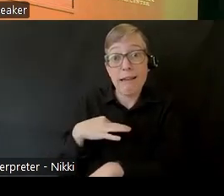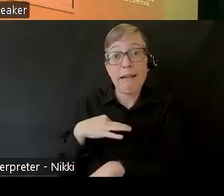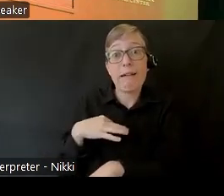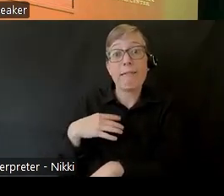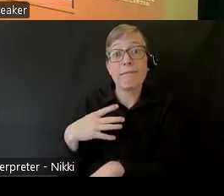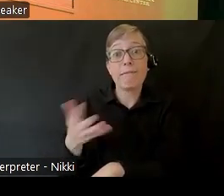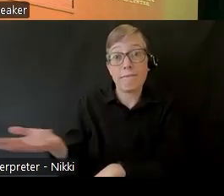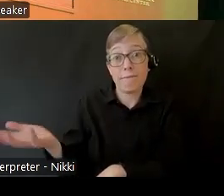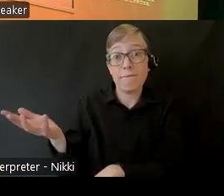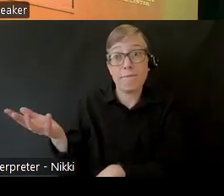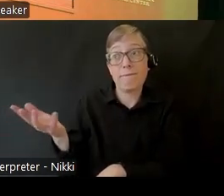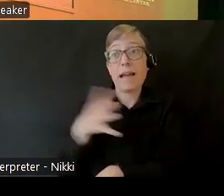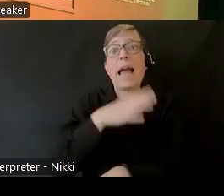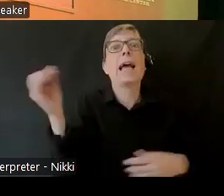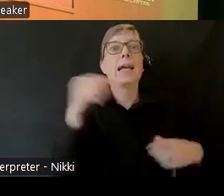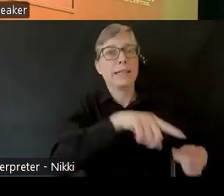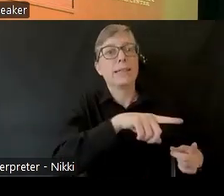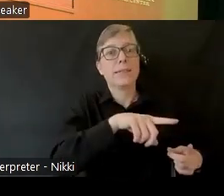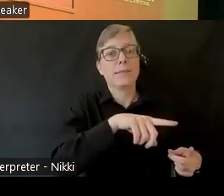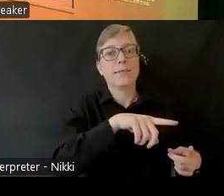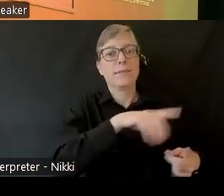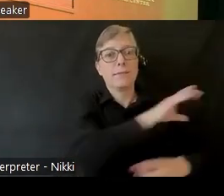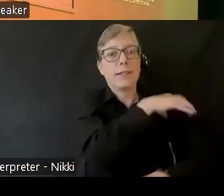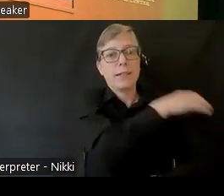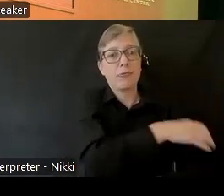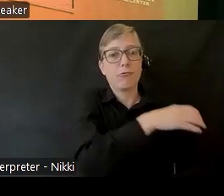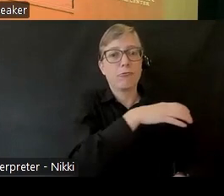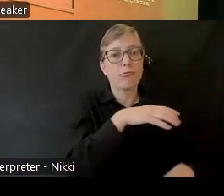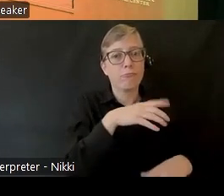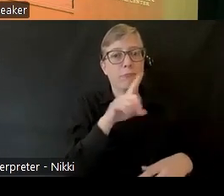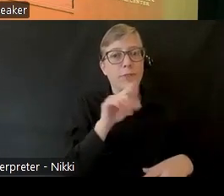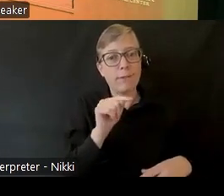So I can understand the sensitivity of it, but to me, this is